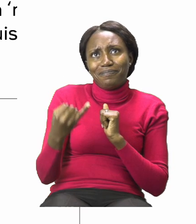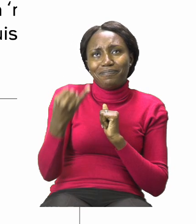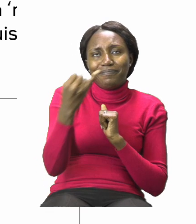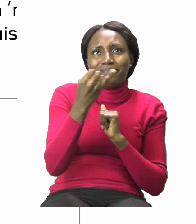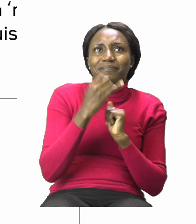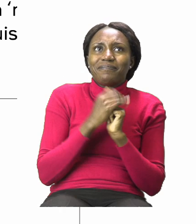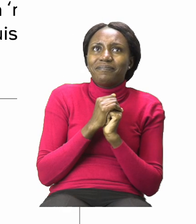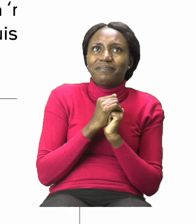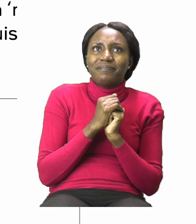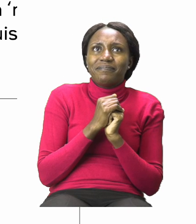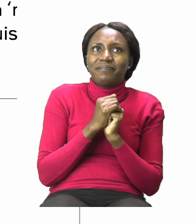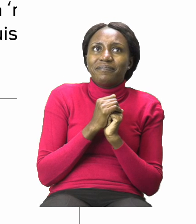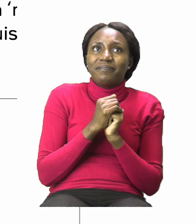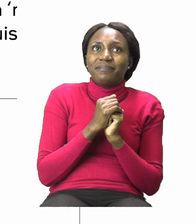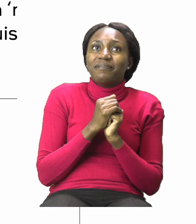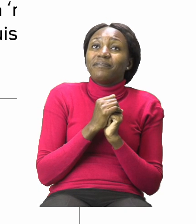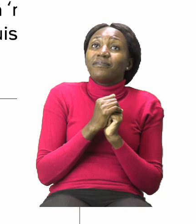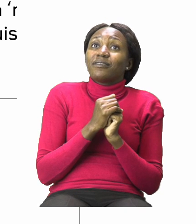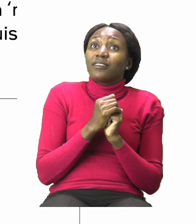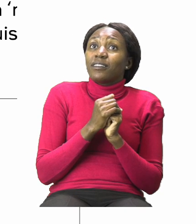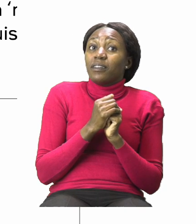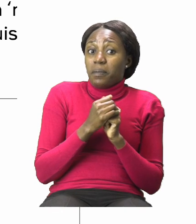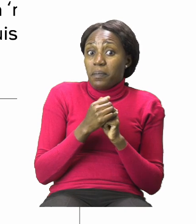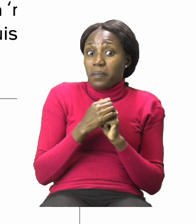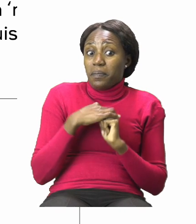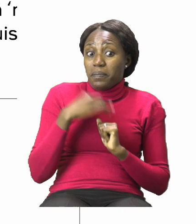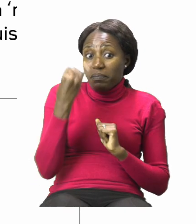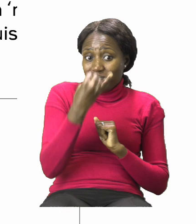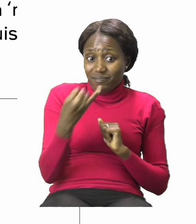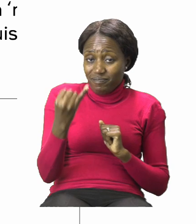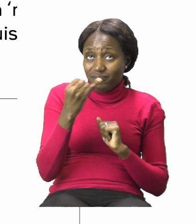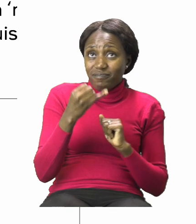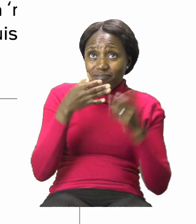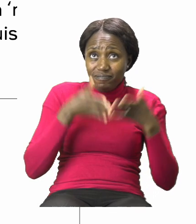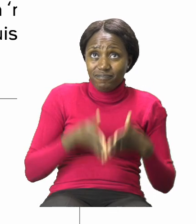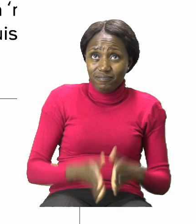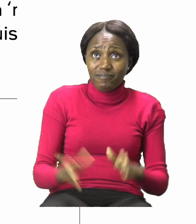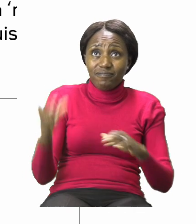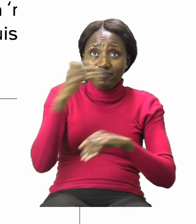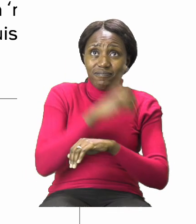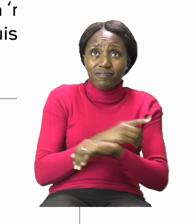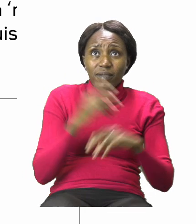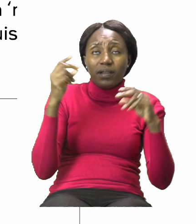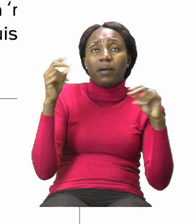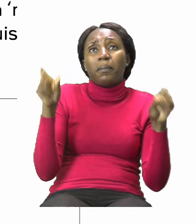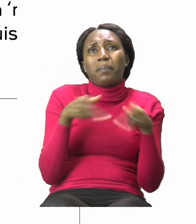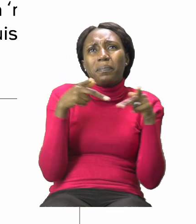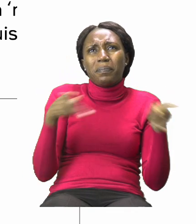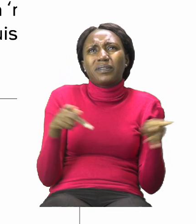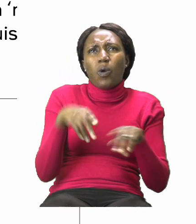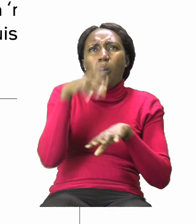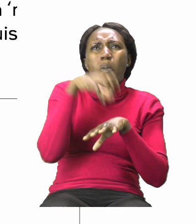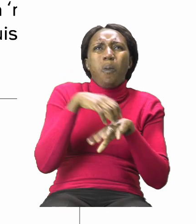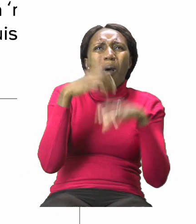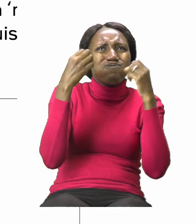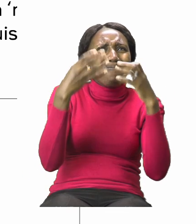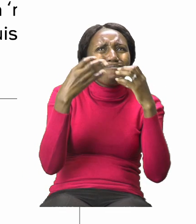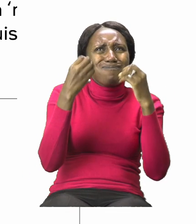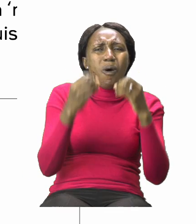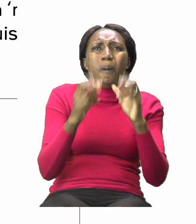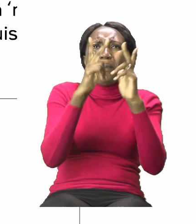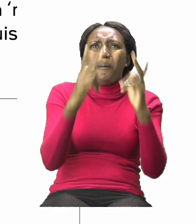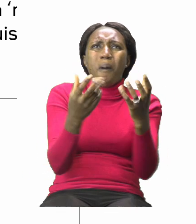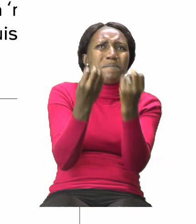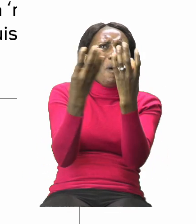In mine, I'm going to draw a birthday party where there was lots of cake, a lot of people, lots